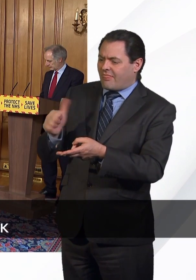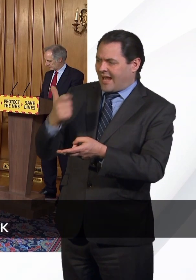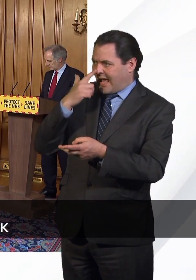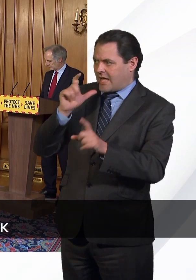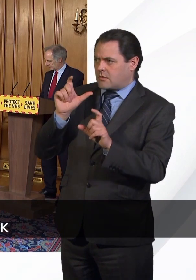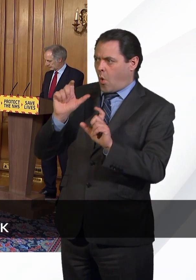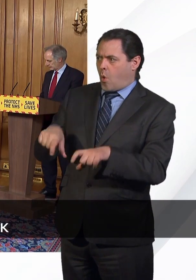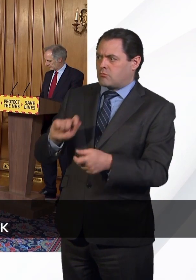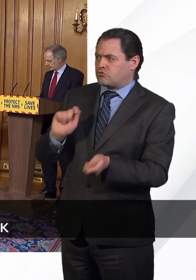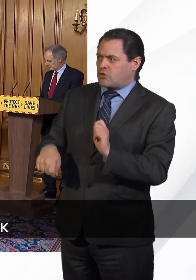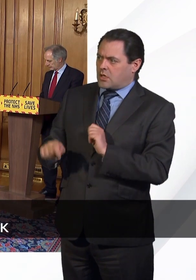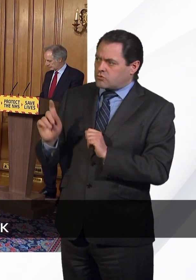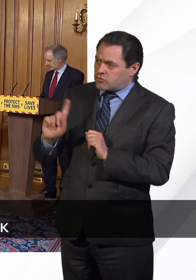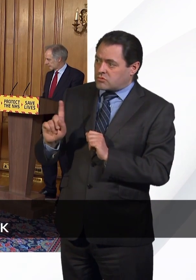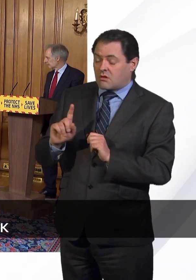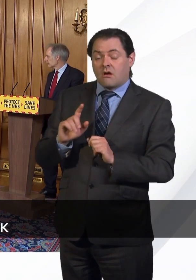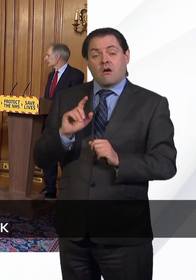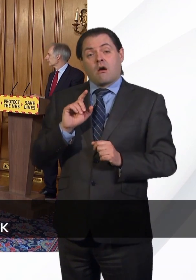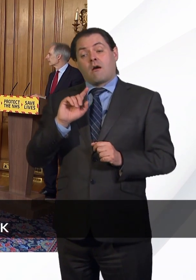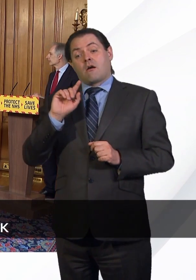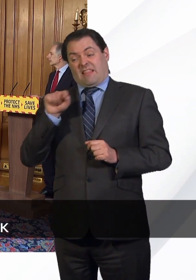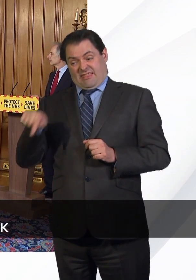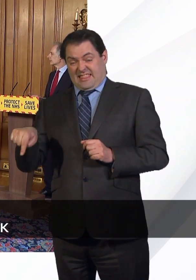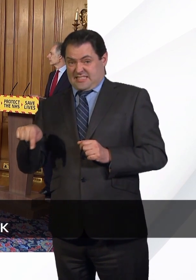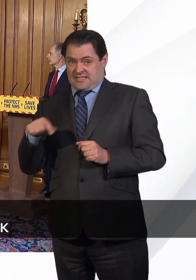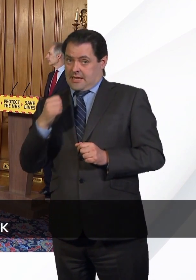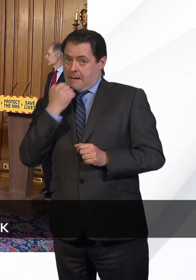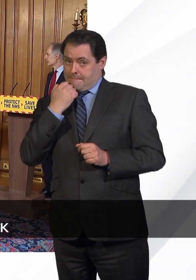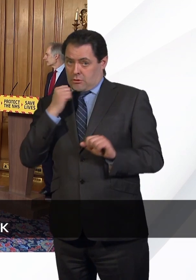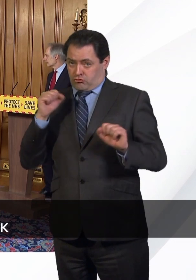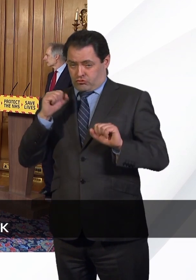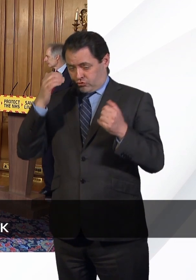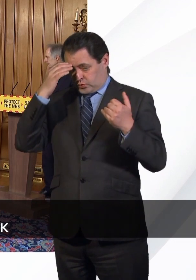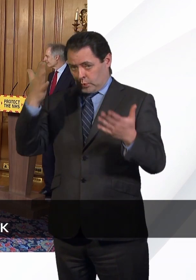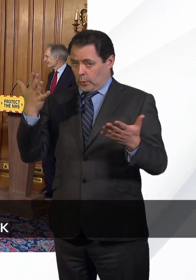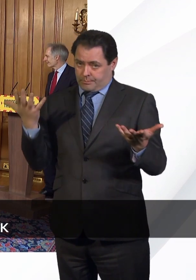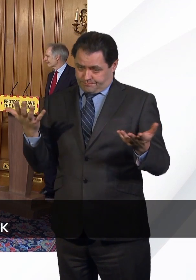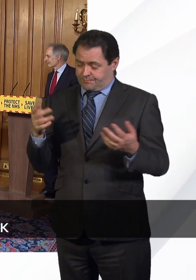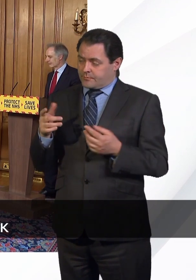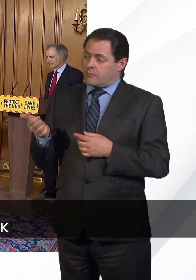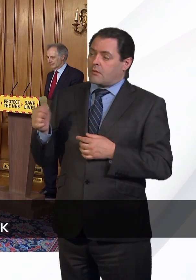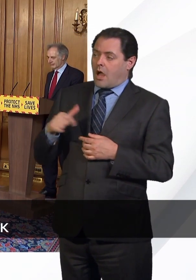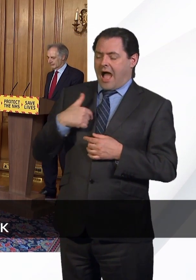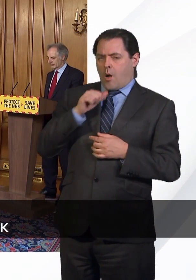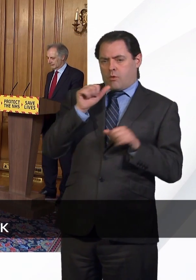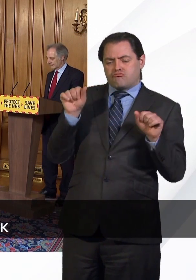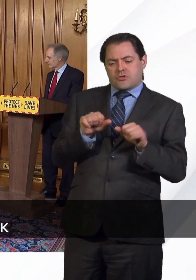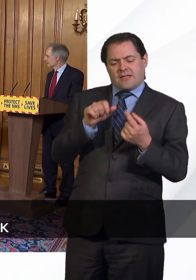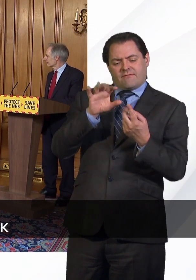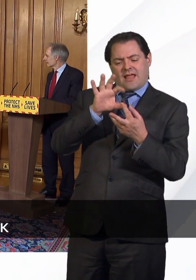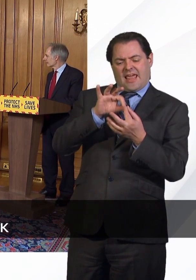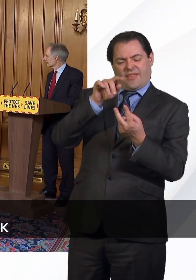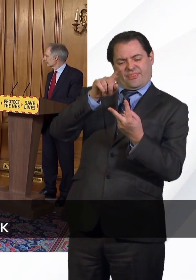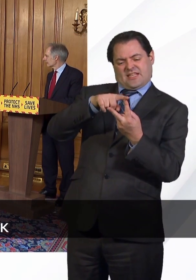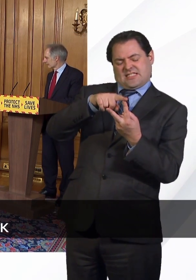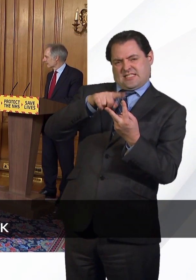to the first question is, I'll say a little, and then I'll ask both scientists to come in, John on the